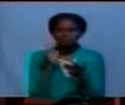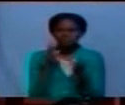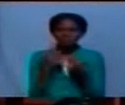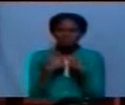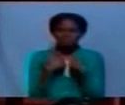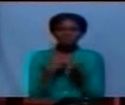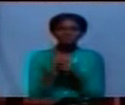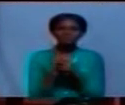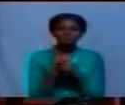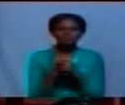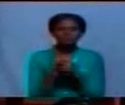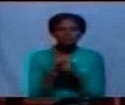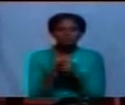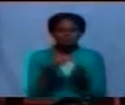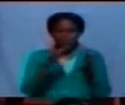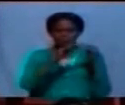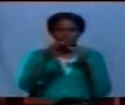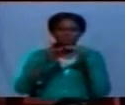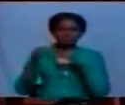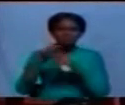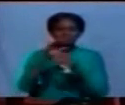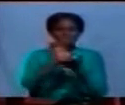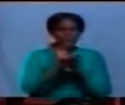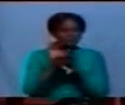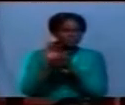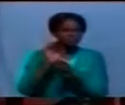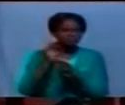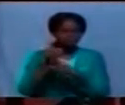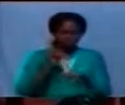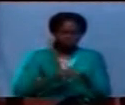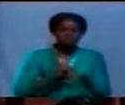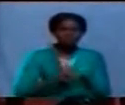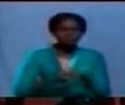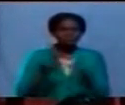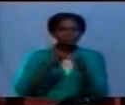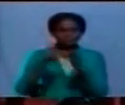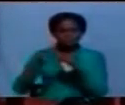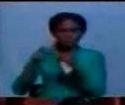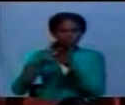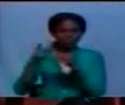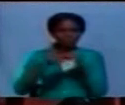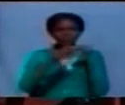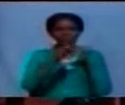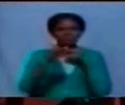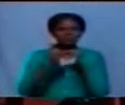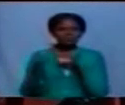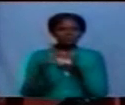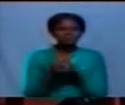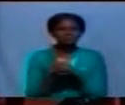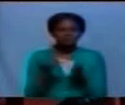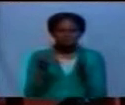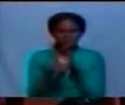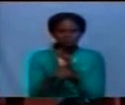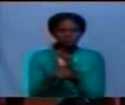discipline, the level of borrowing or spending of government is within programmed levels, within the resource envelope,